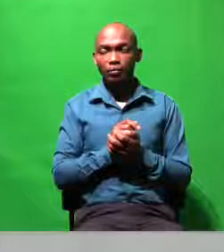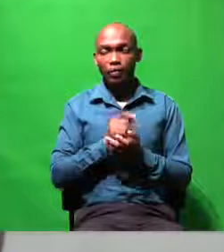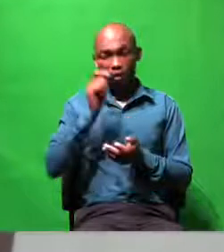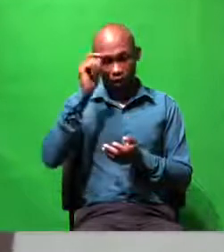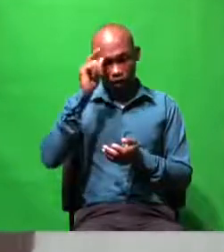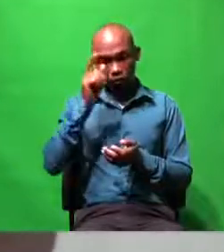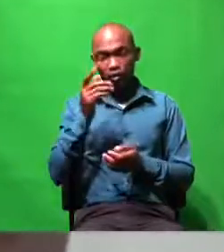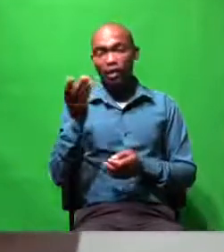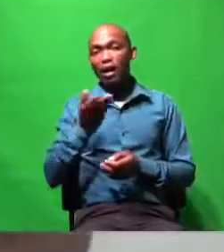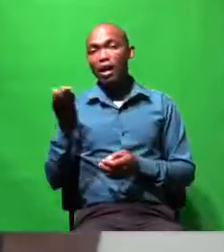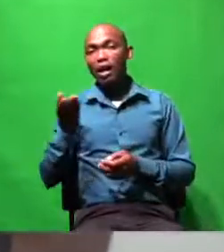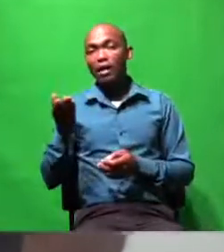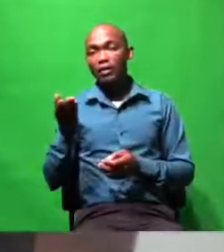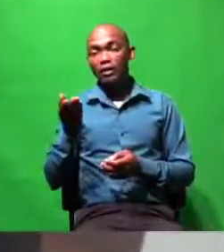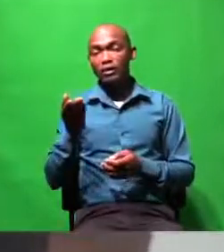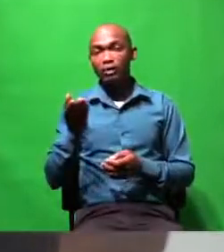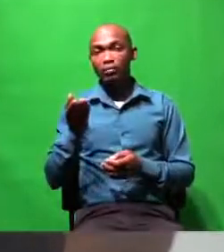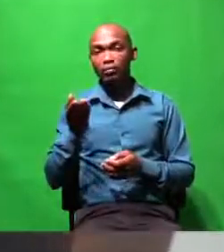others water